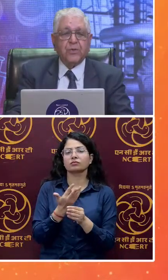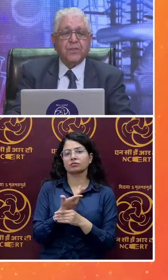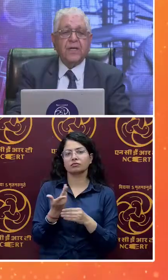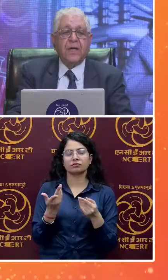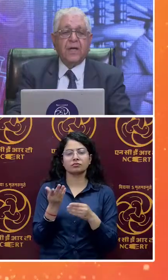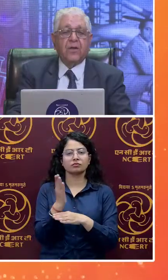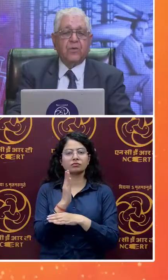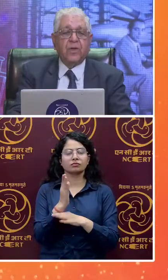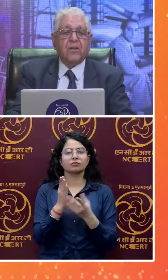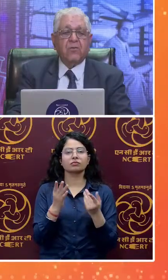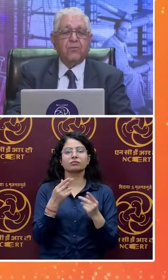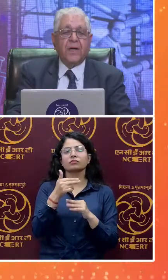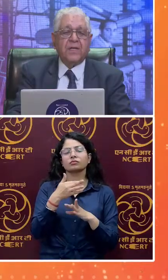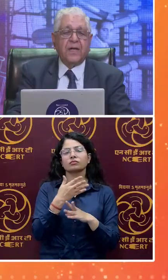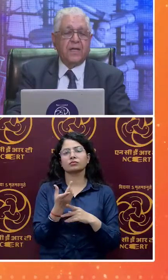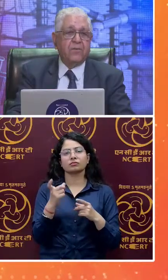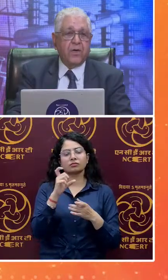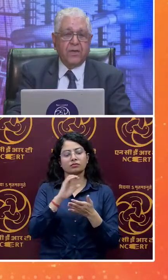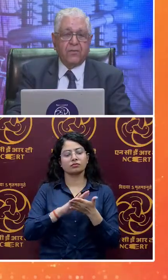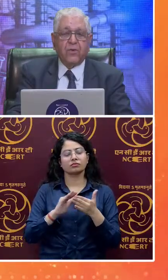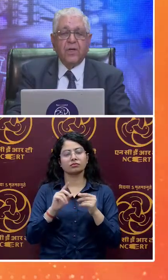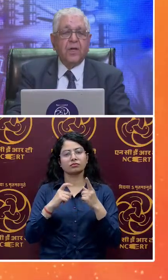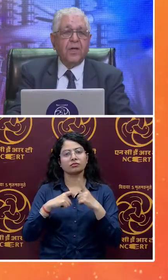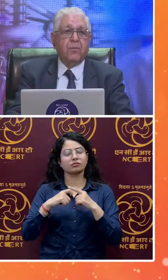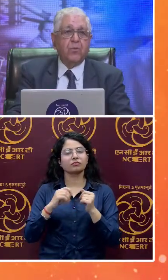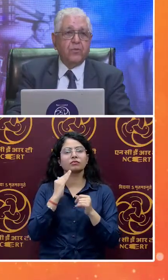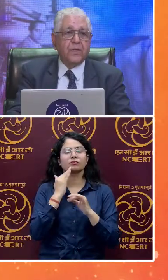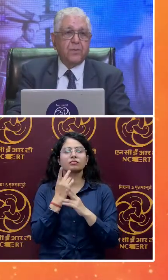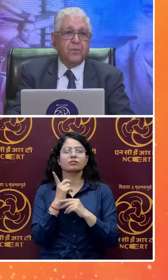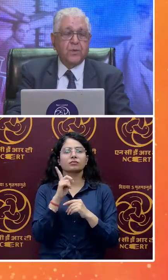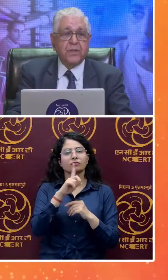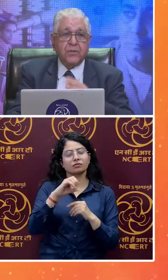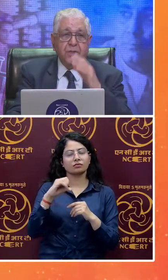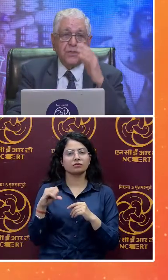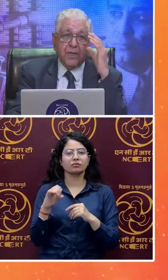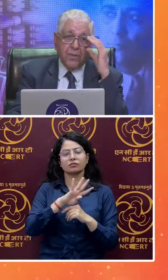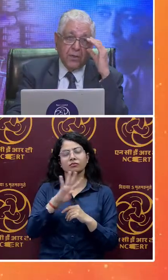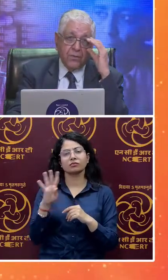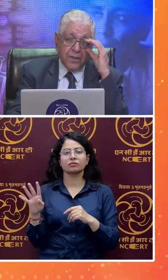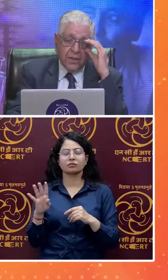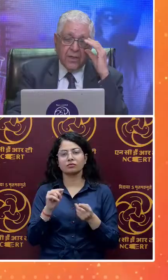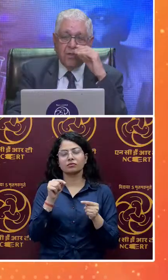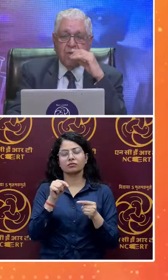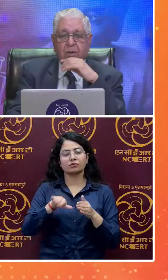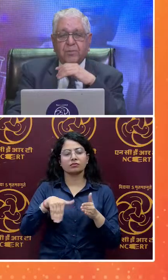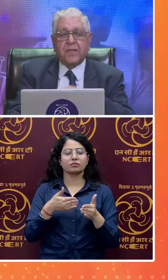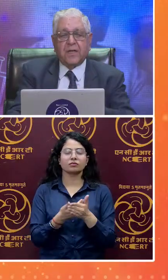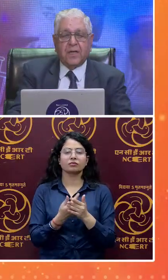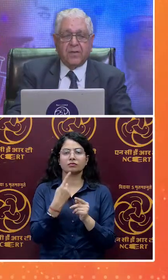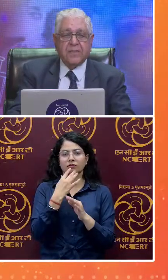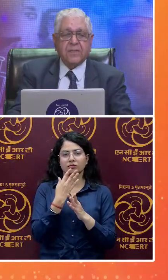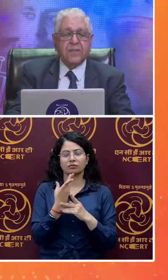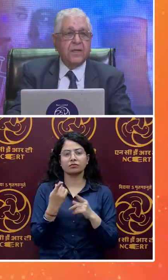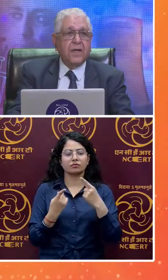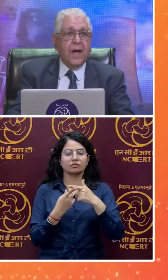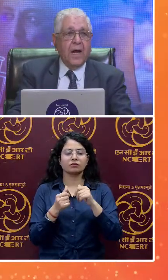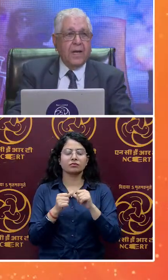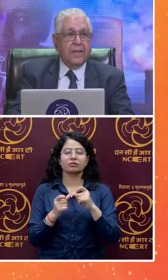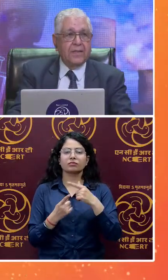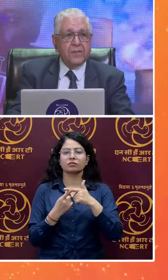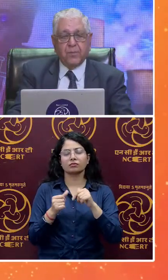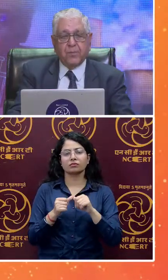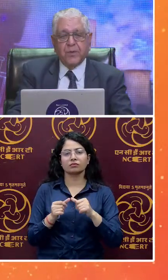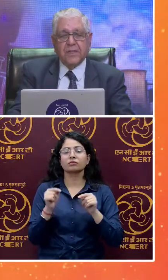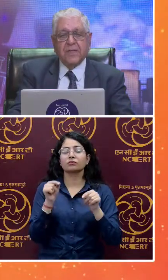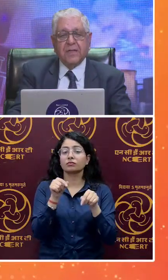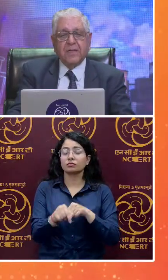Professor Choksi, and on 12th of March 1944, he moved this proposal to the chairman of the Dorabji Tata Trust, and